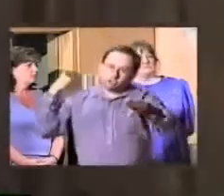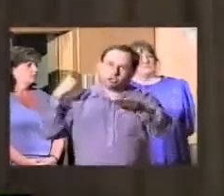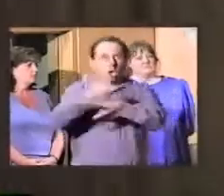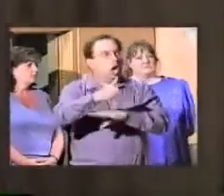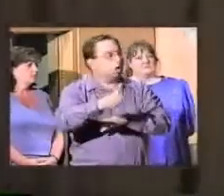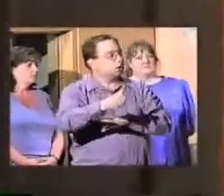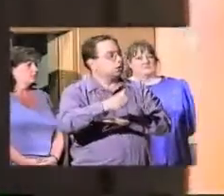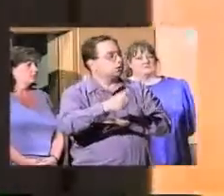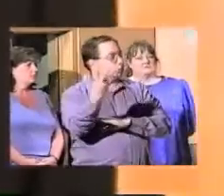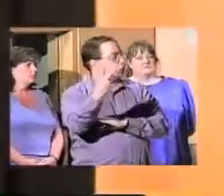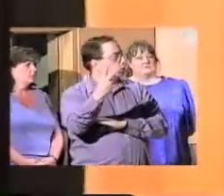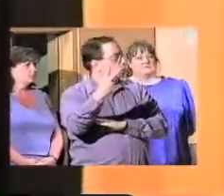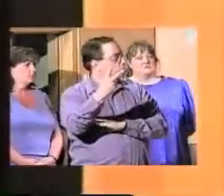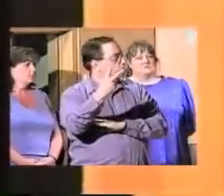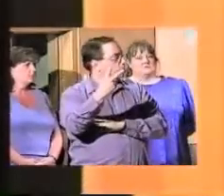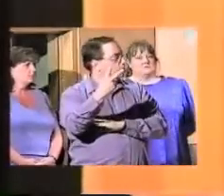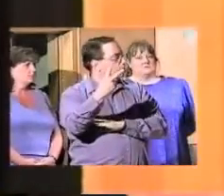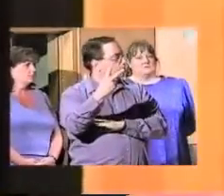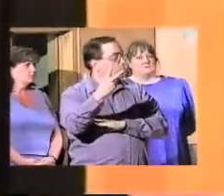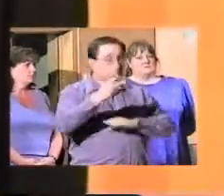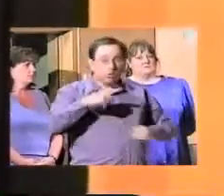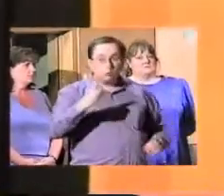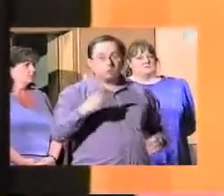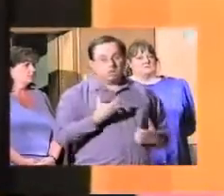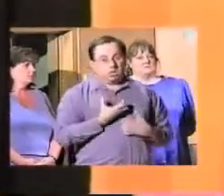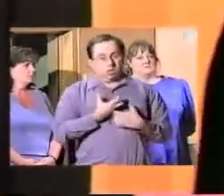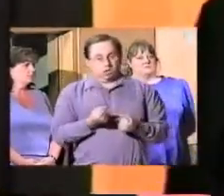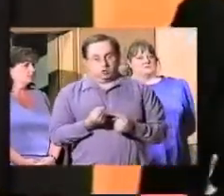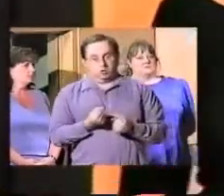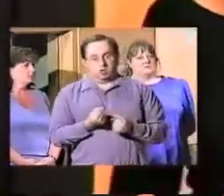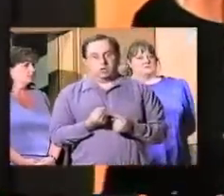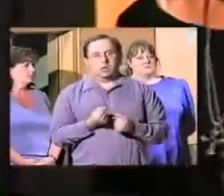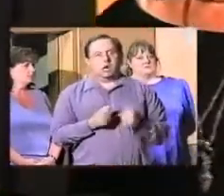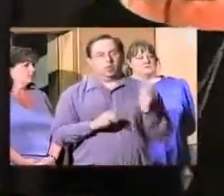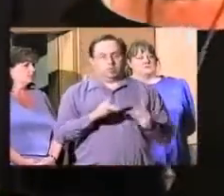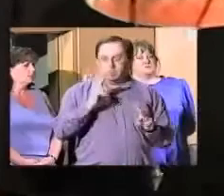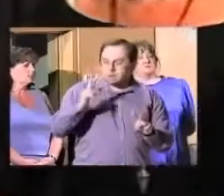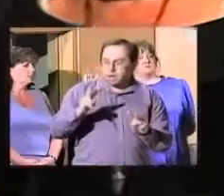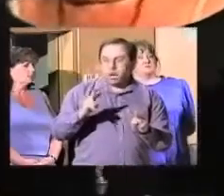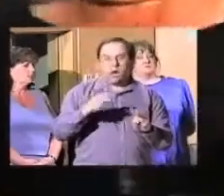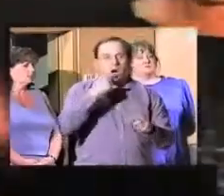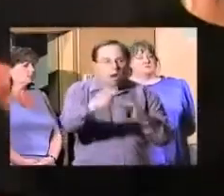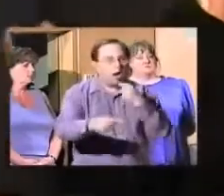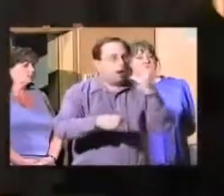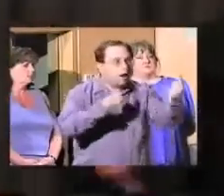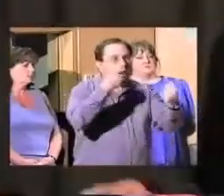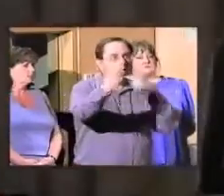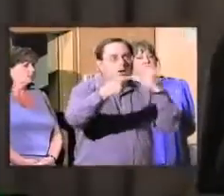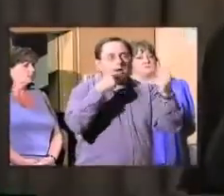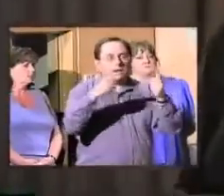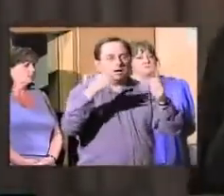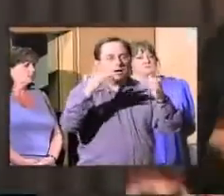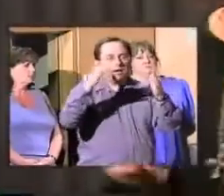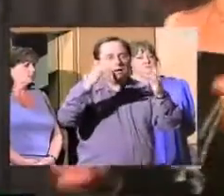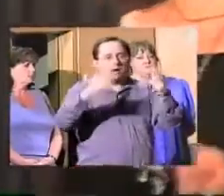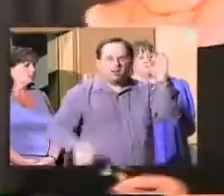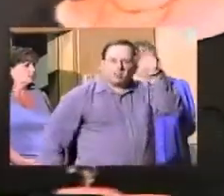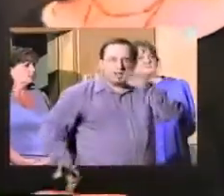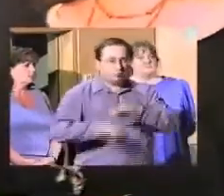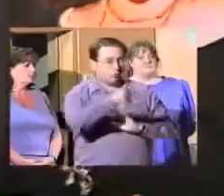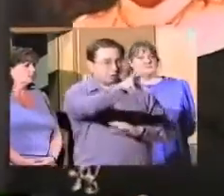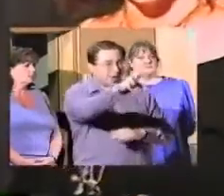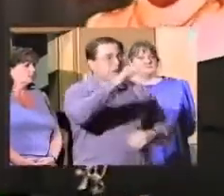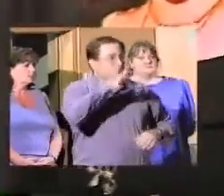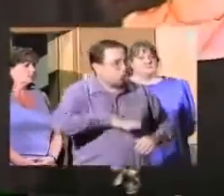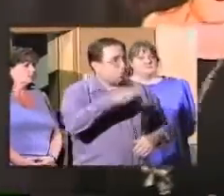at Grandview. One act of courage led to another, and in the end, an astounding 300 women made